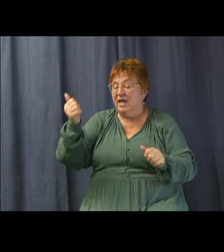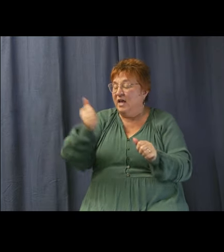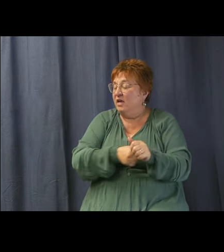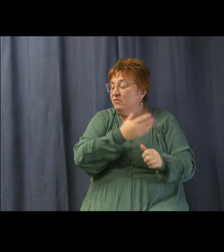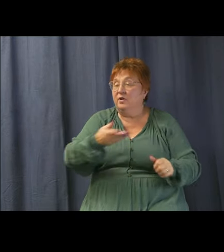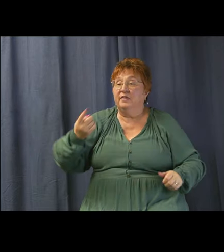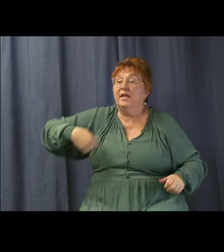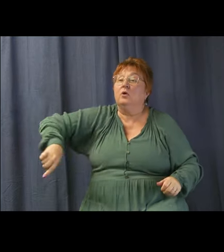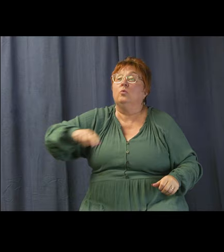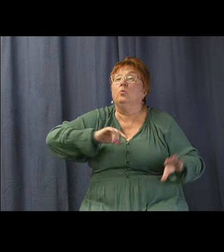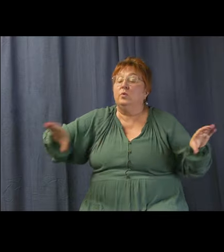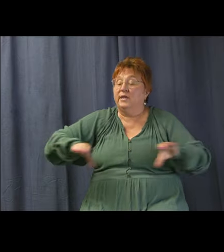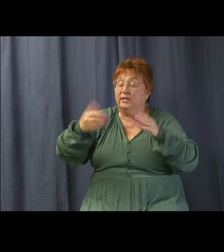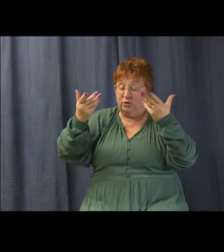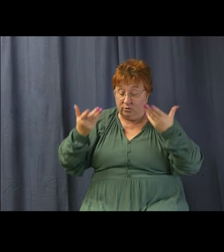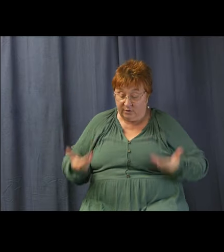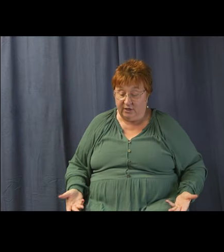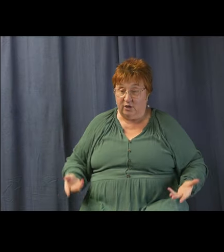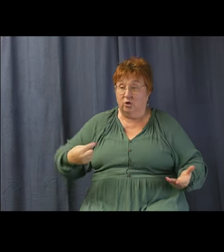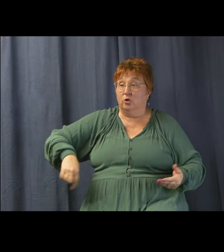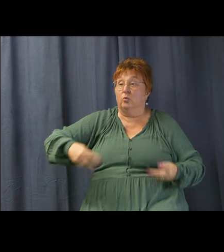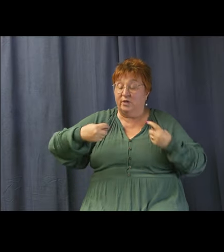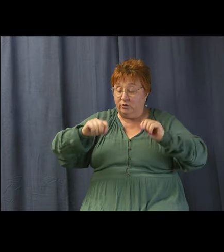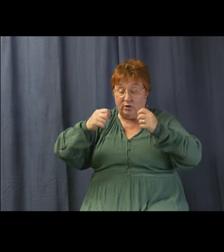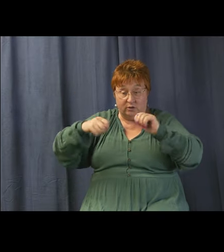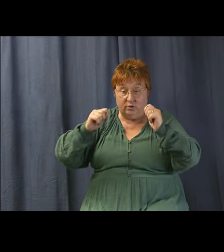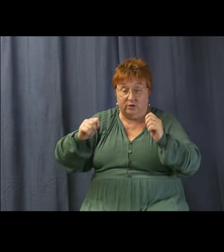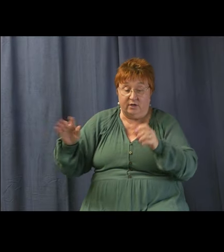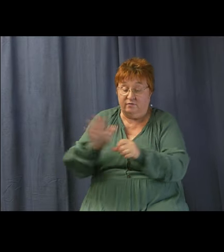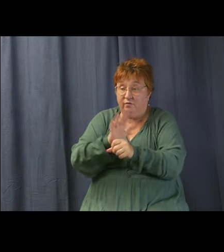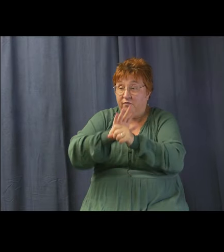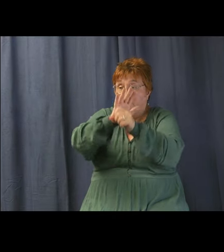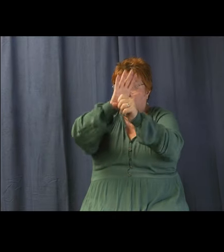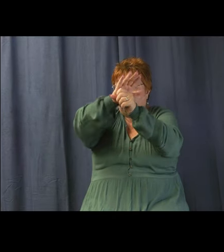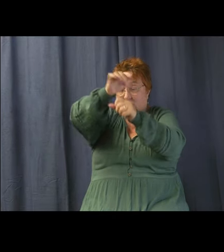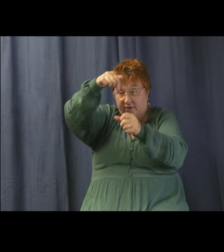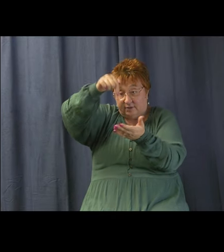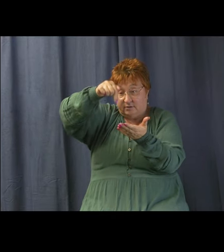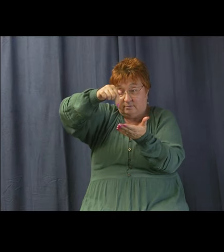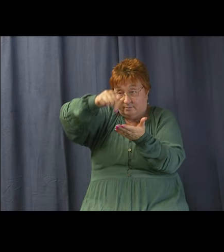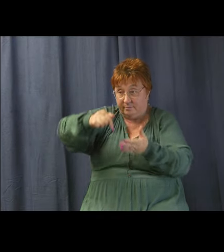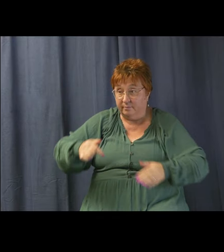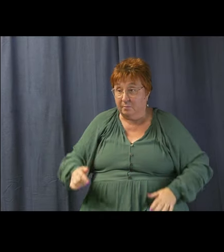is trying to fulfill this verse and restore everything back to God's people.